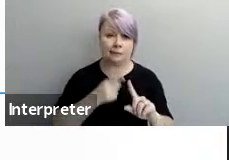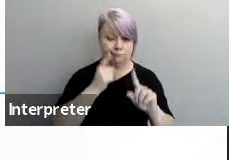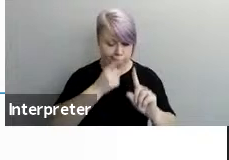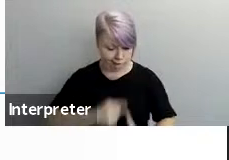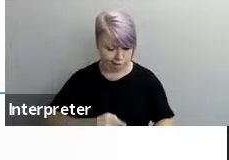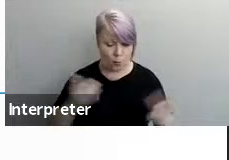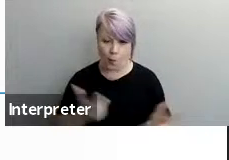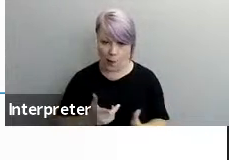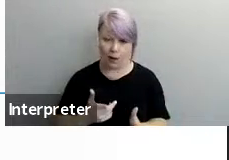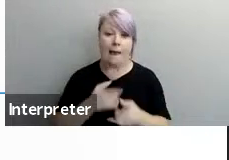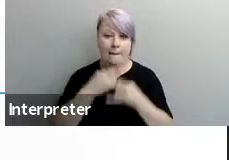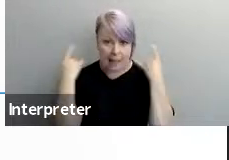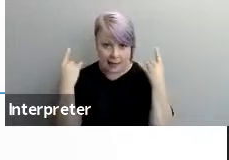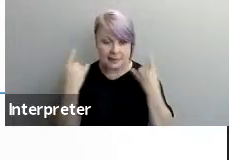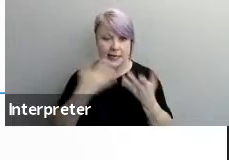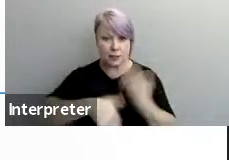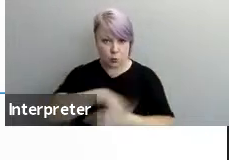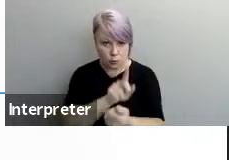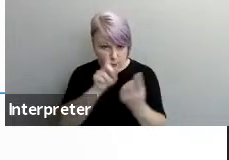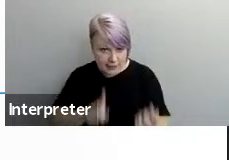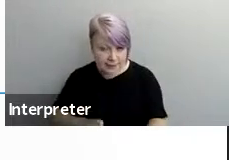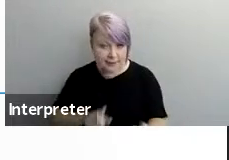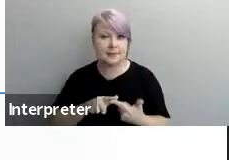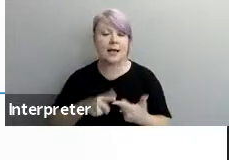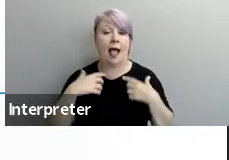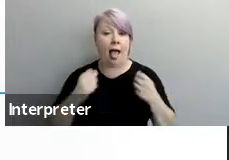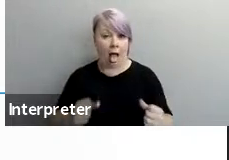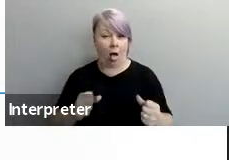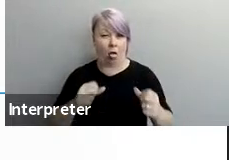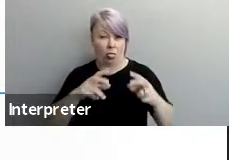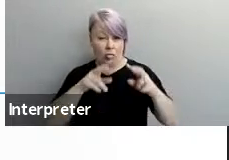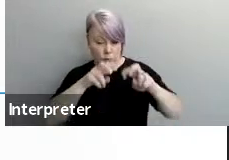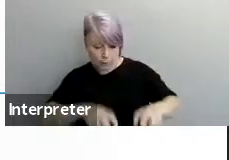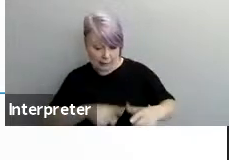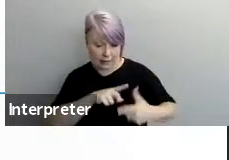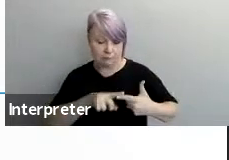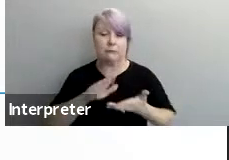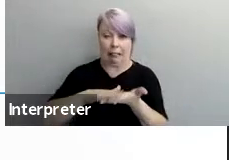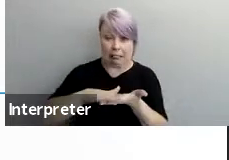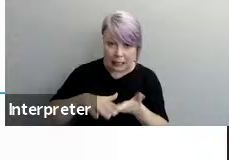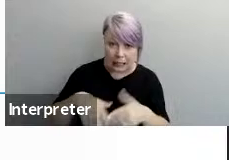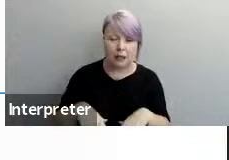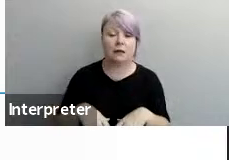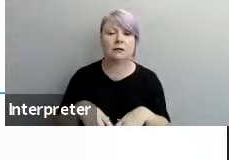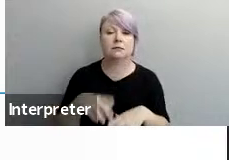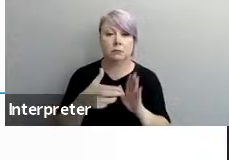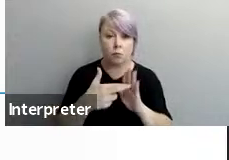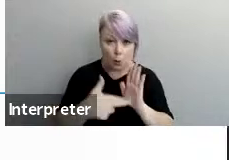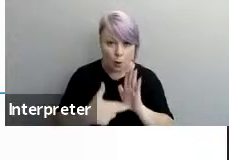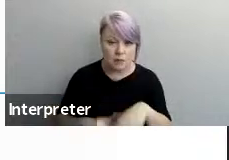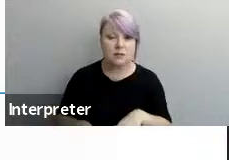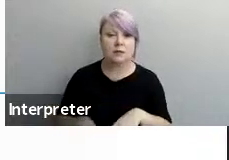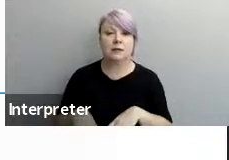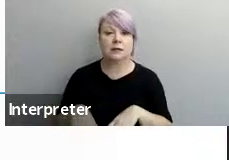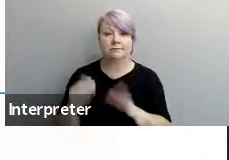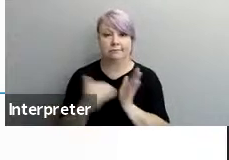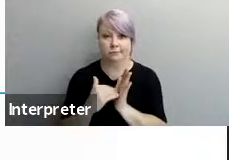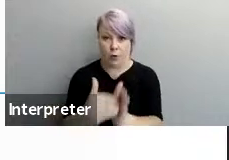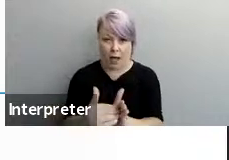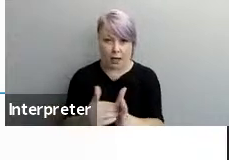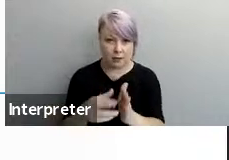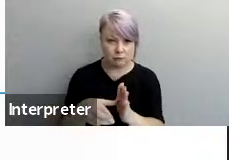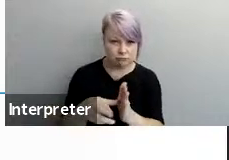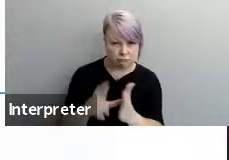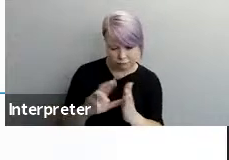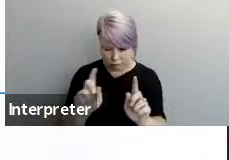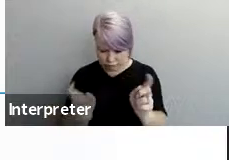masking, social distancing, health screening, promoting vaccination, contact tracing, cleaning protocols, periodic revision and review. So at least